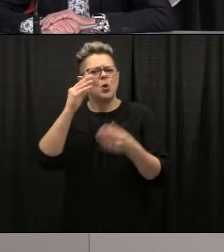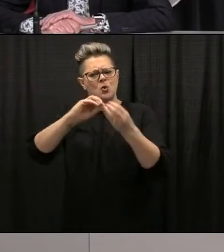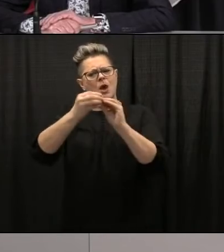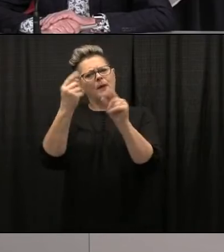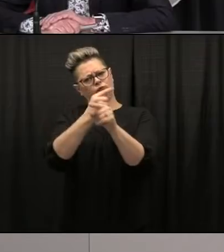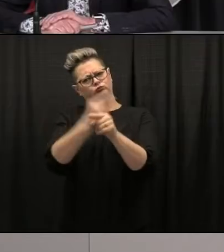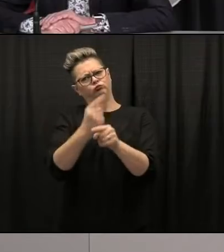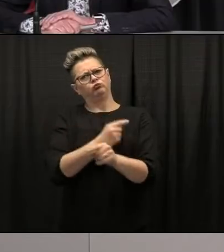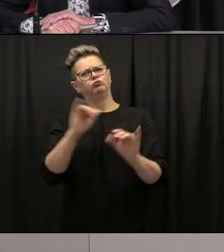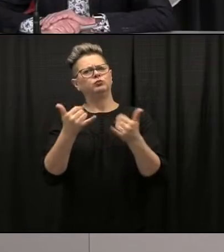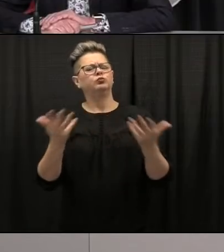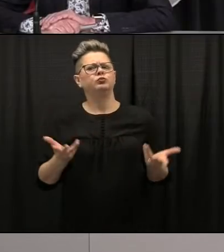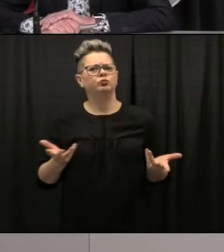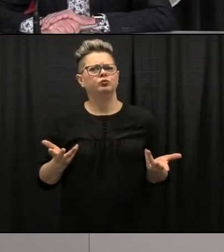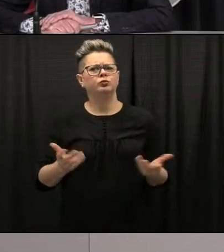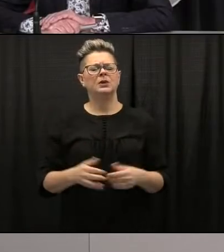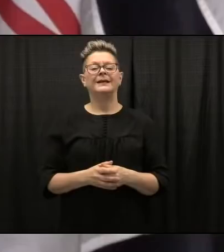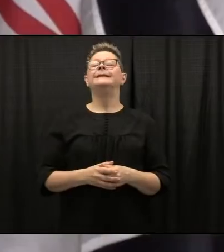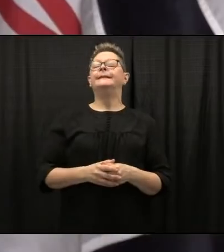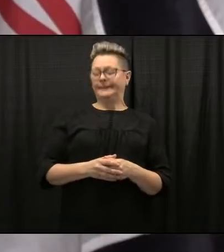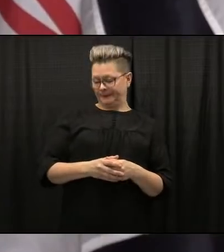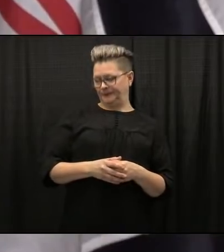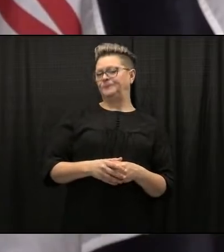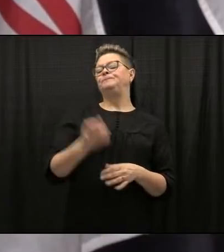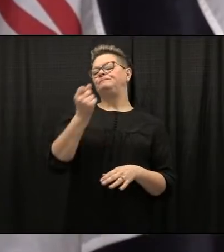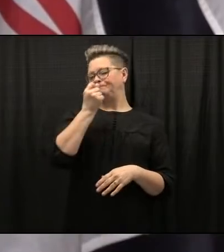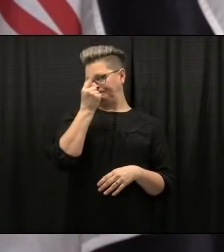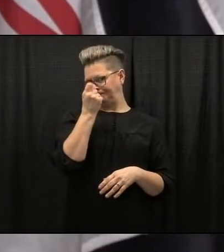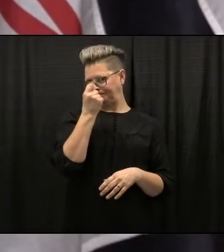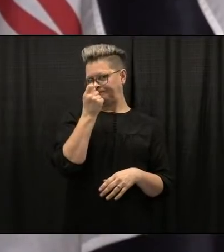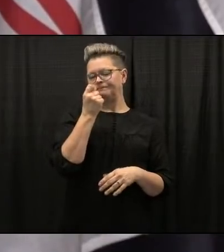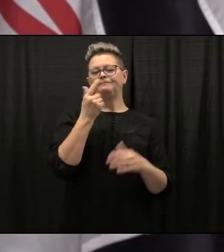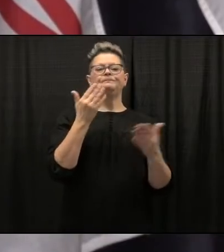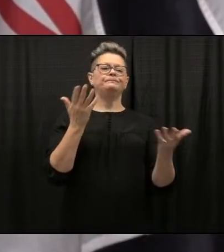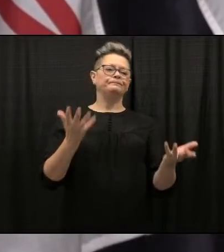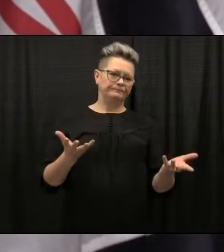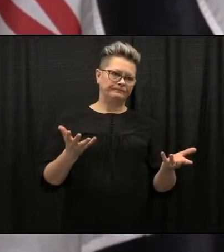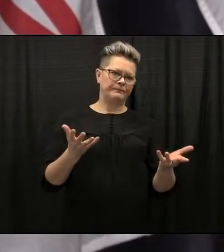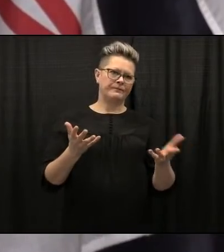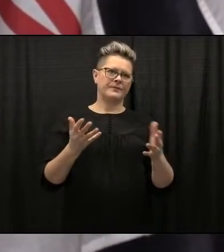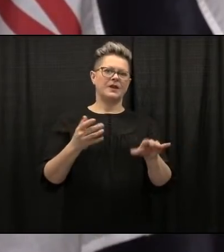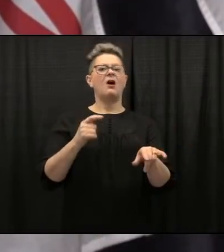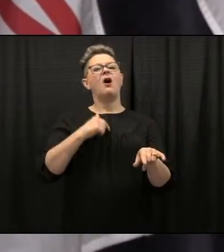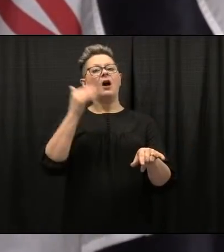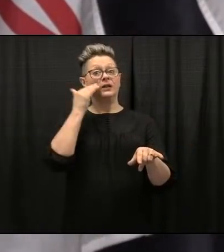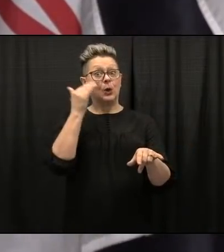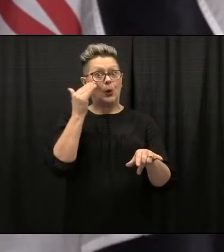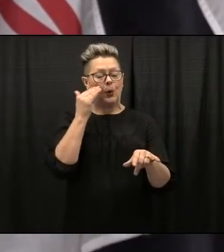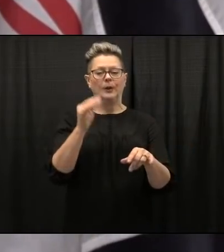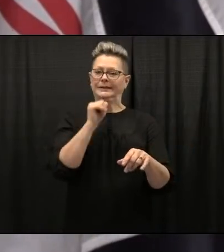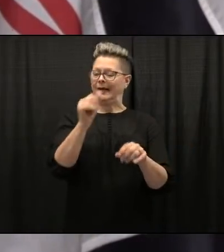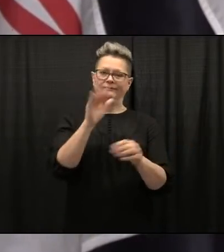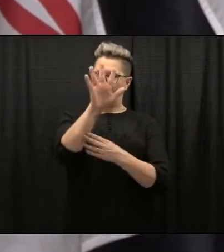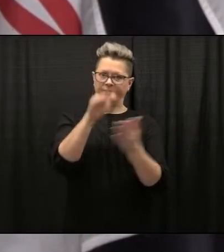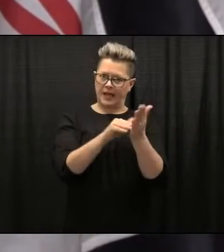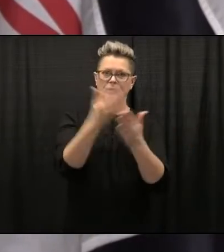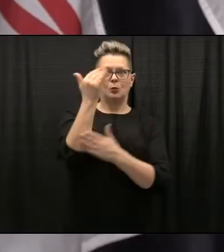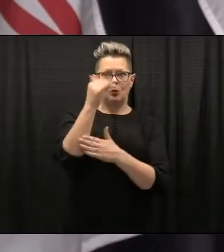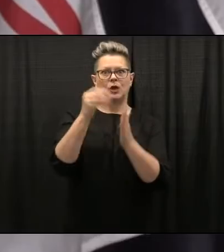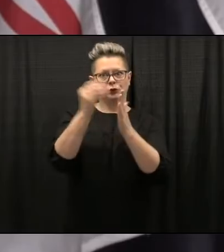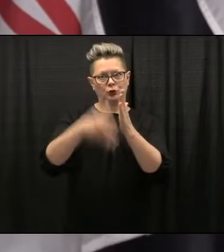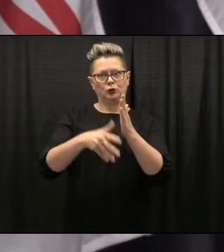So we know that, our absentee rates certainly wouldn't imply that there are 5,000, but